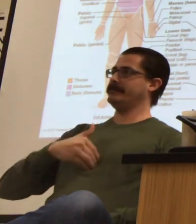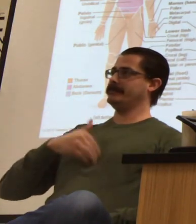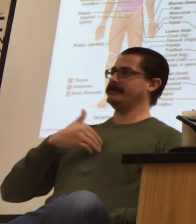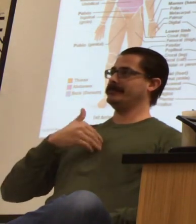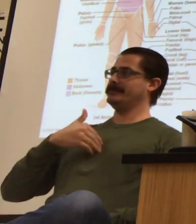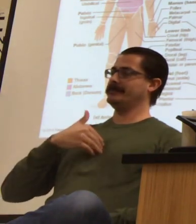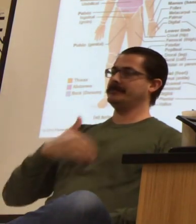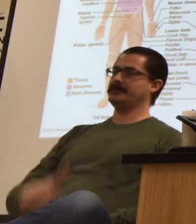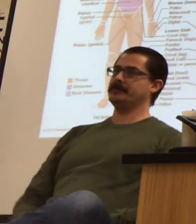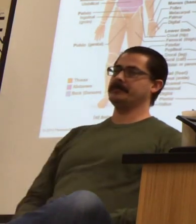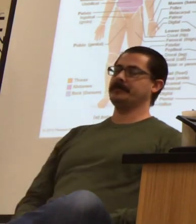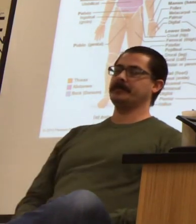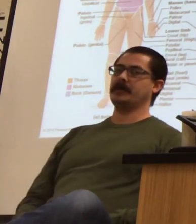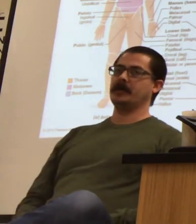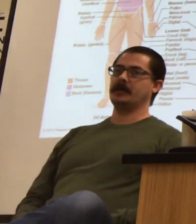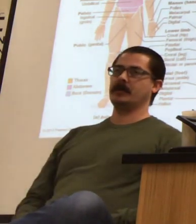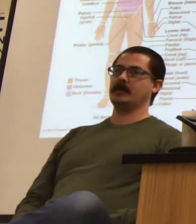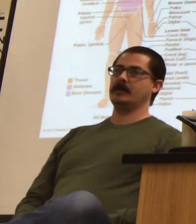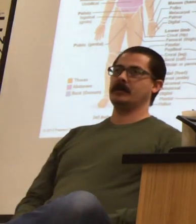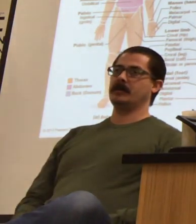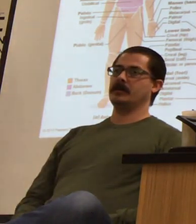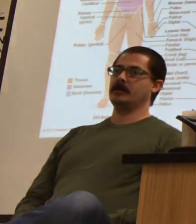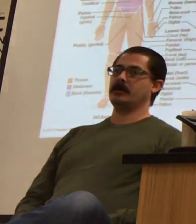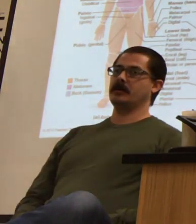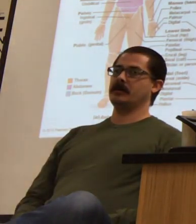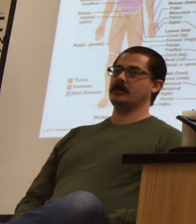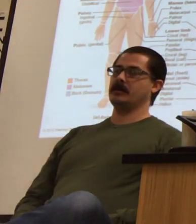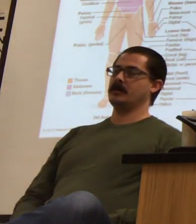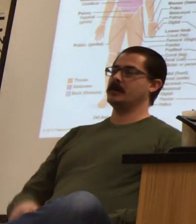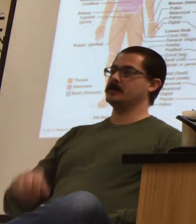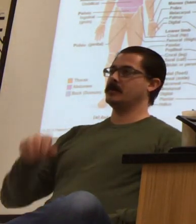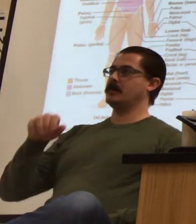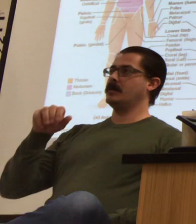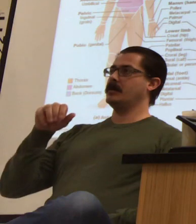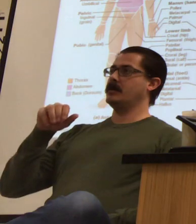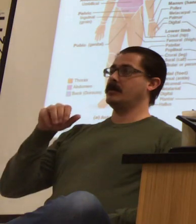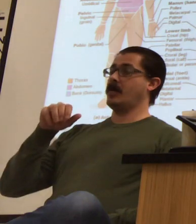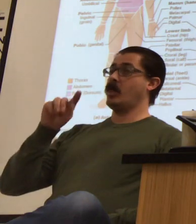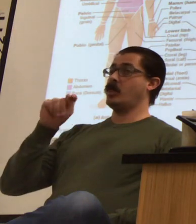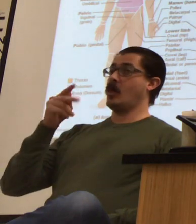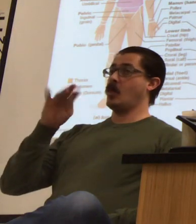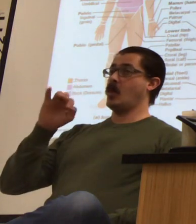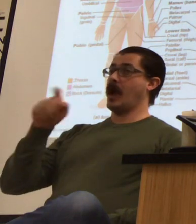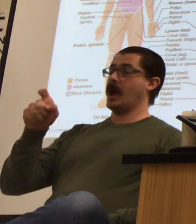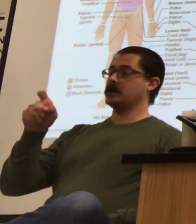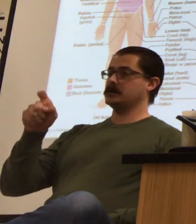It's all listed as a indent for thorax.